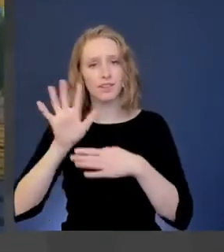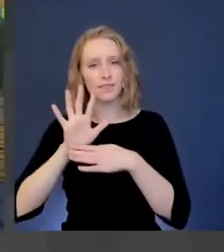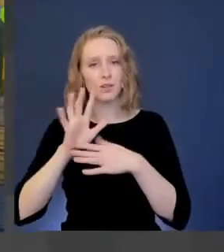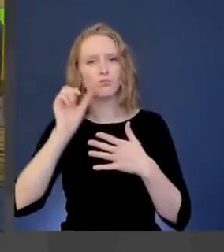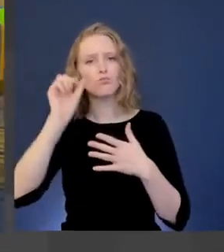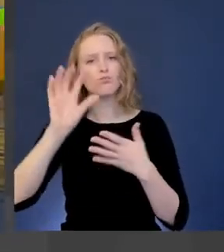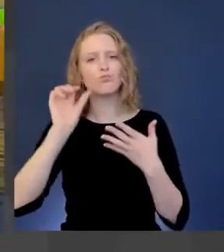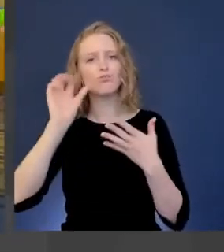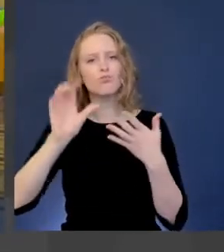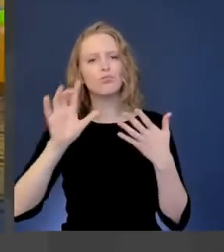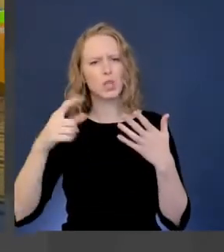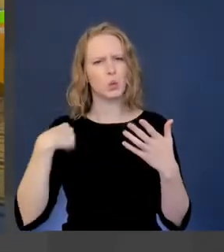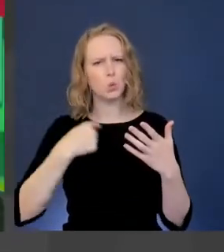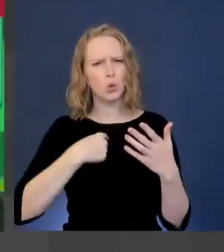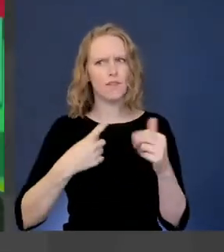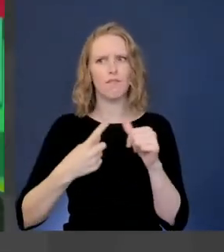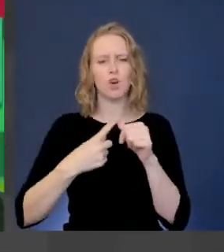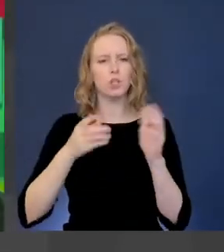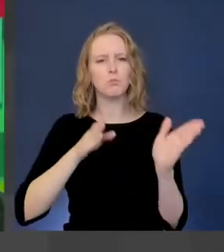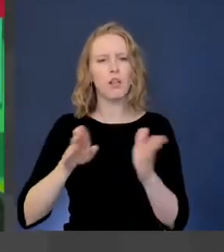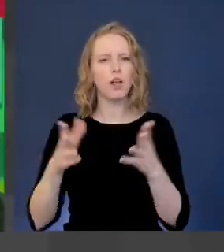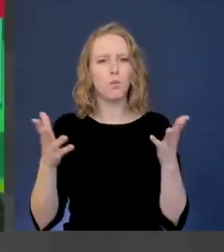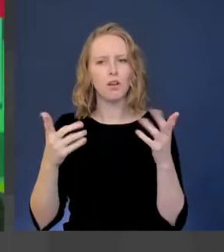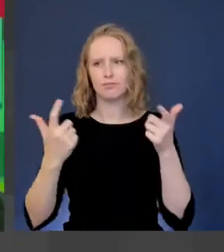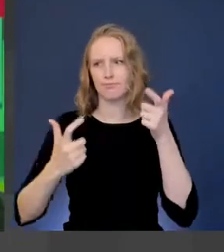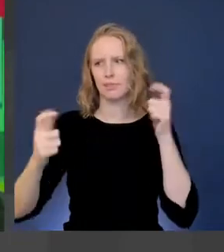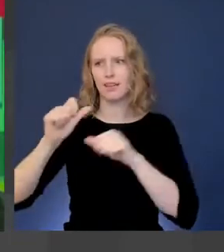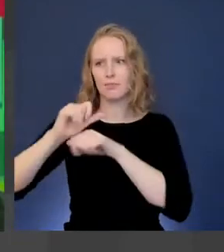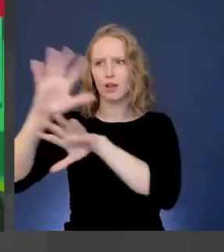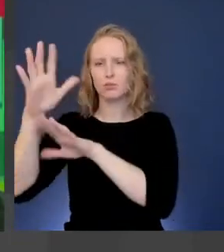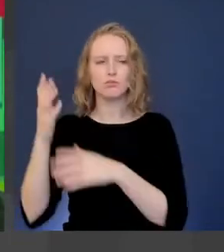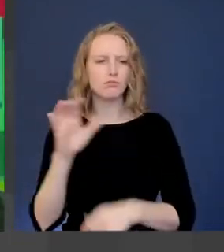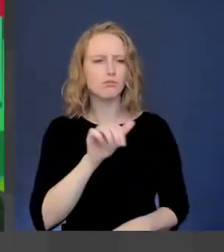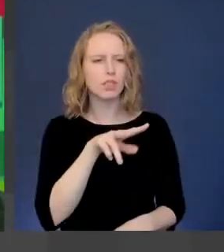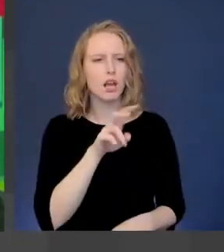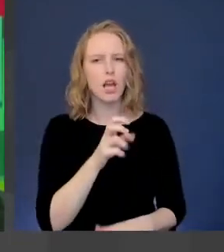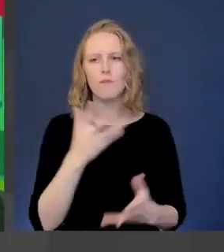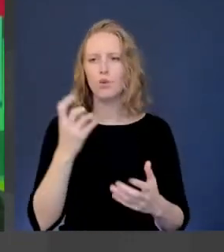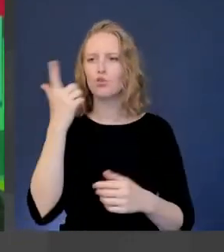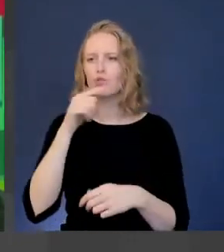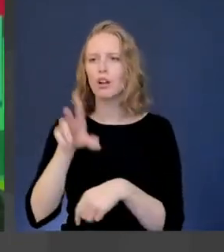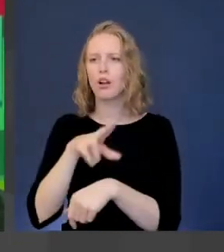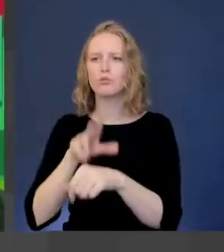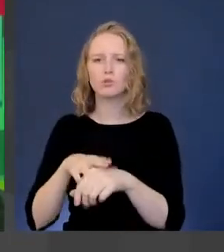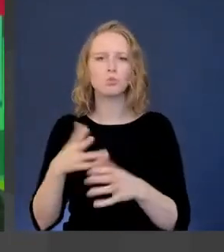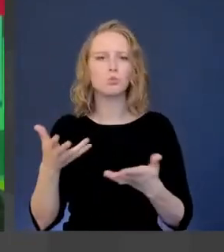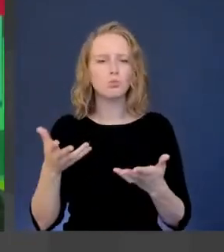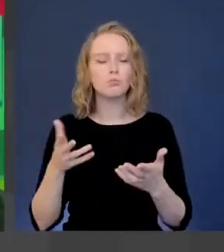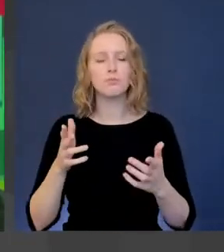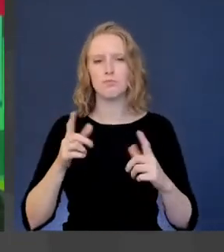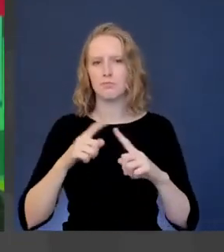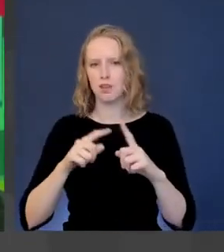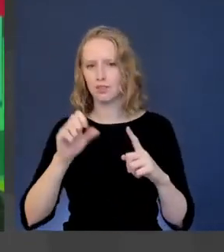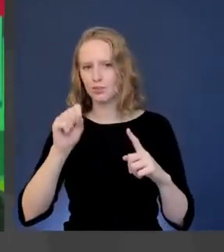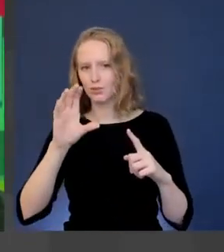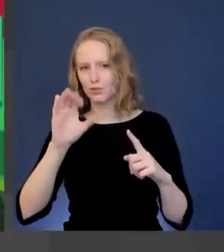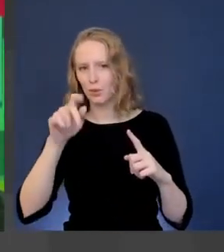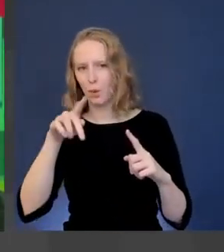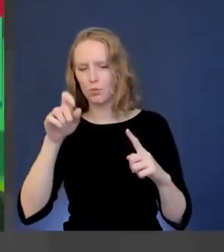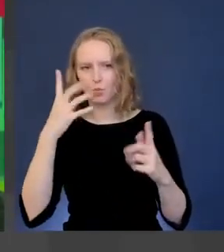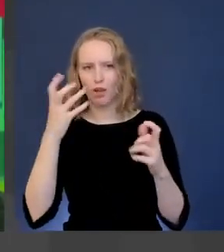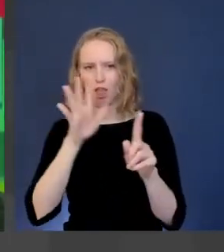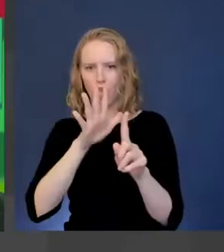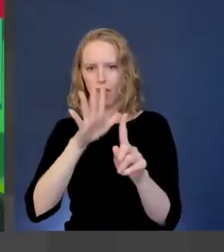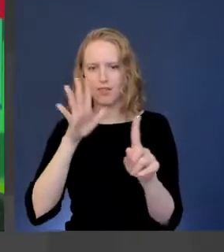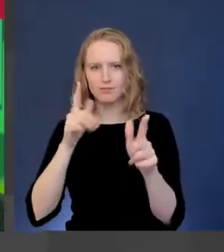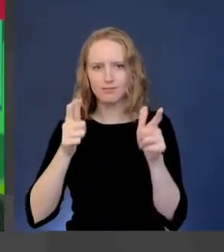big mountains and natural looking cool mountains and caves. But as we started working on it, the scope kind of grew because we realized that we need to change